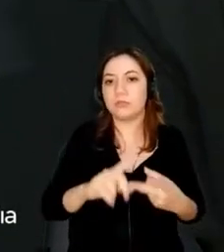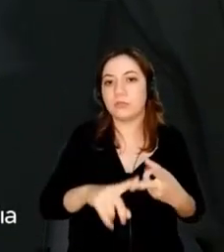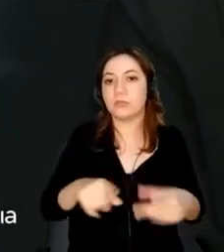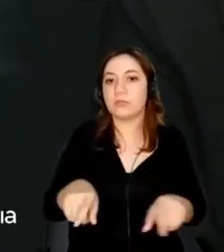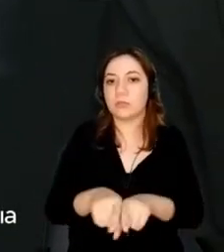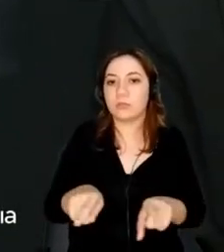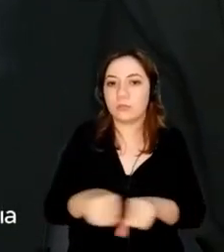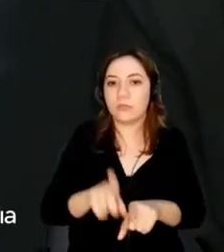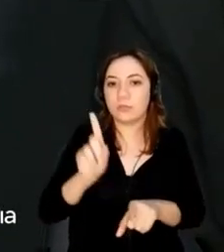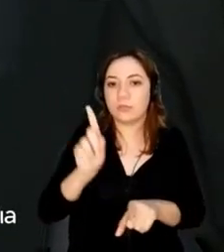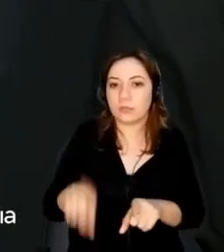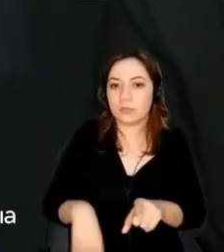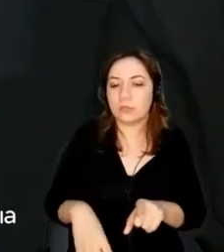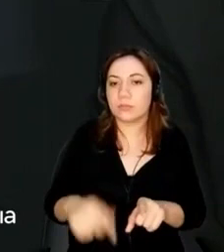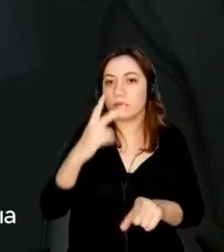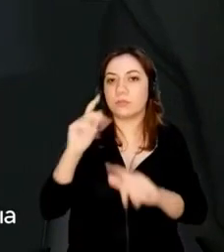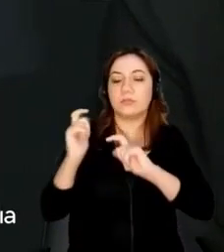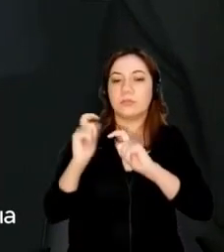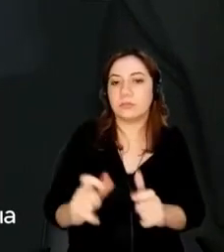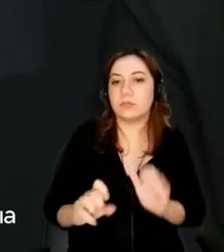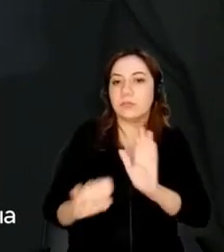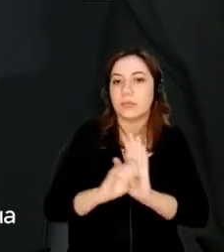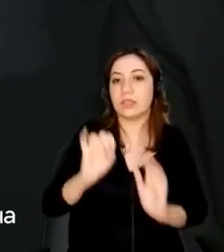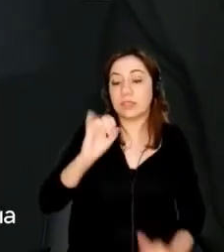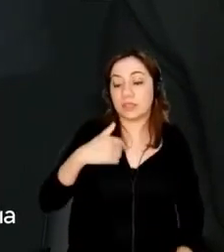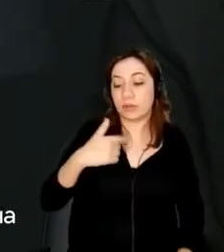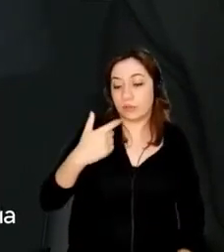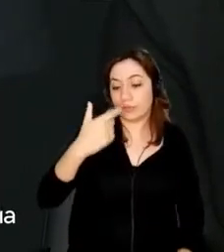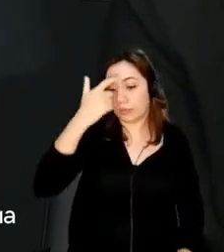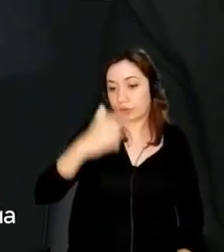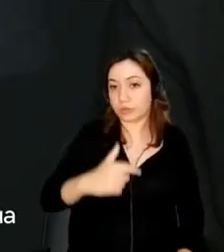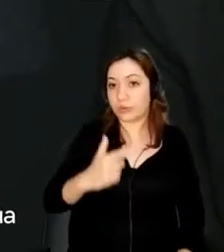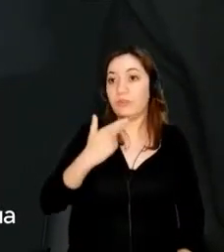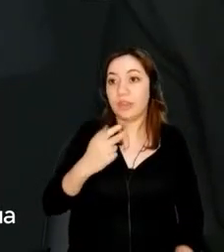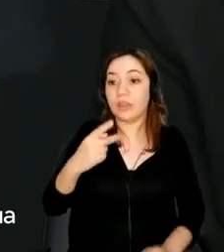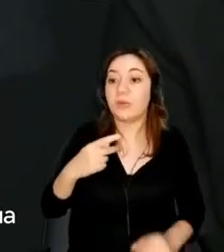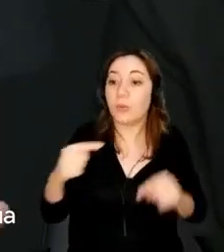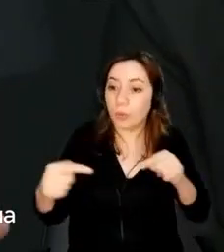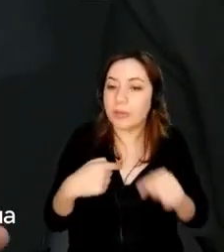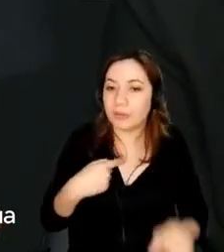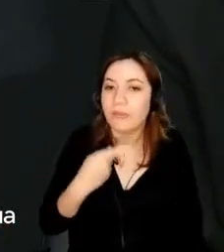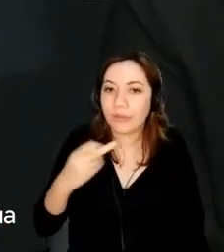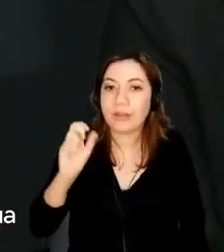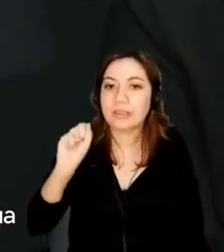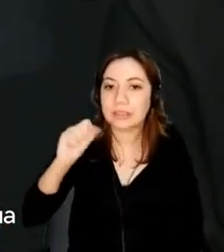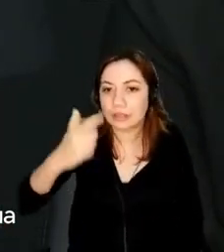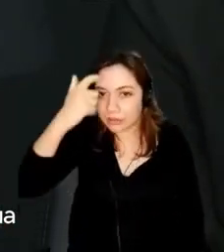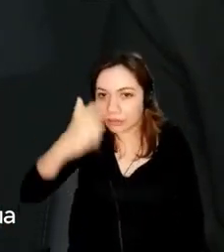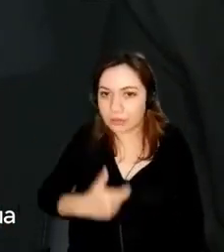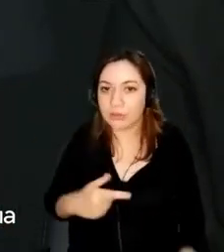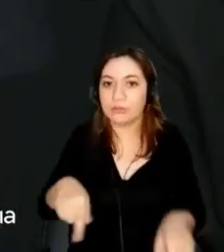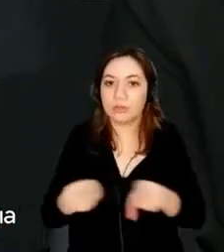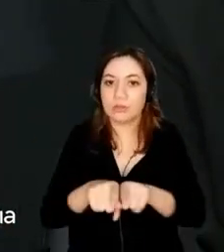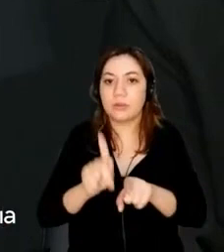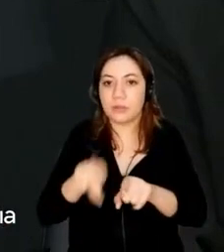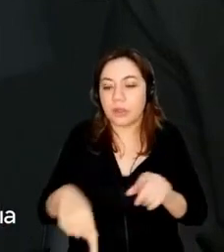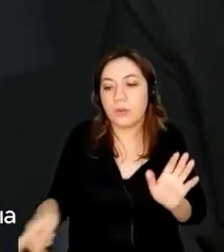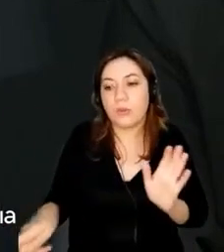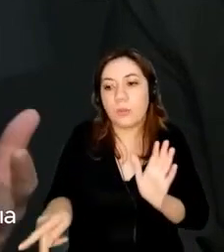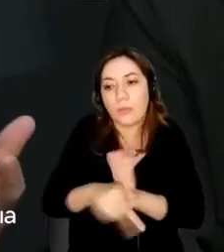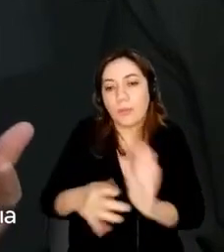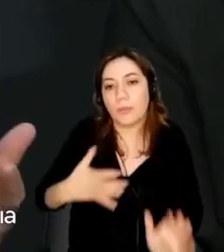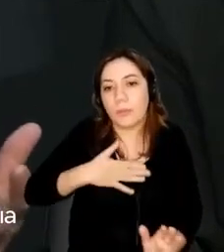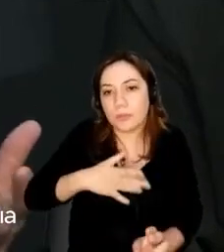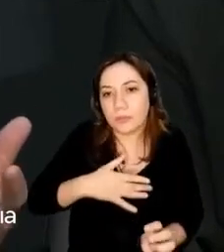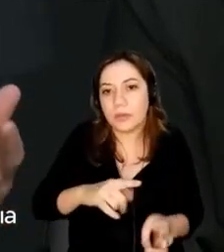I say I am, and am I transacting on a device that is supposed to be my own? And then what we do from there is we're using transaction intelligence. So we